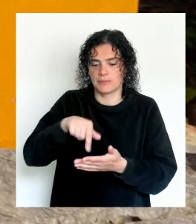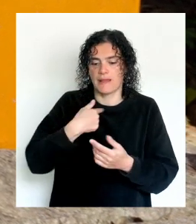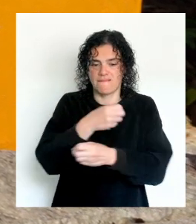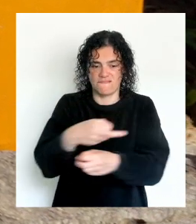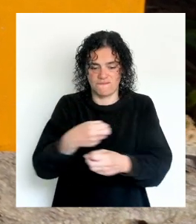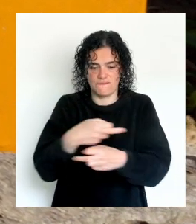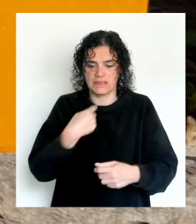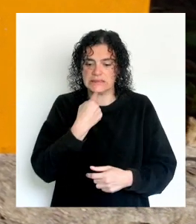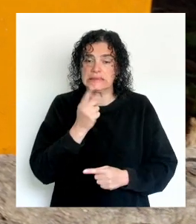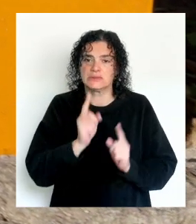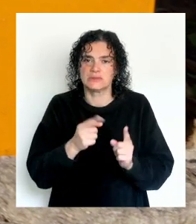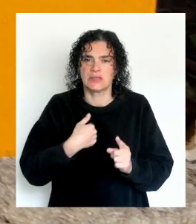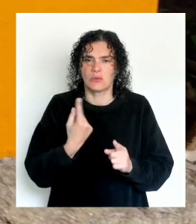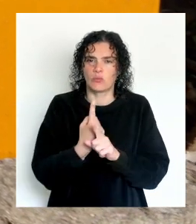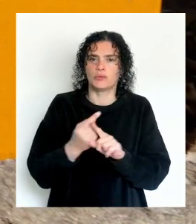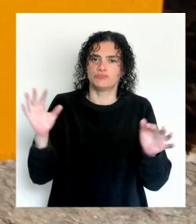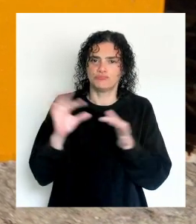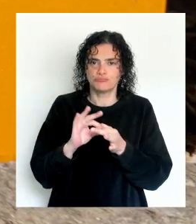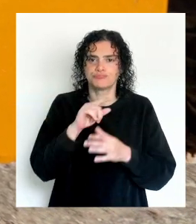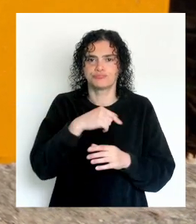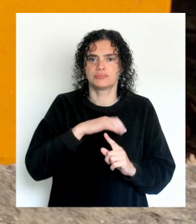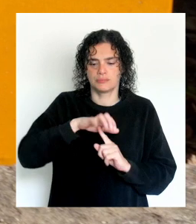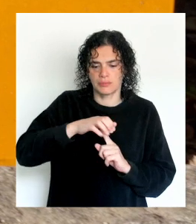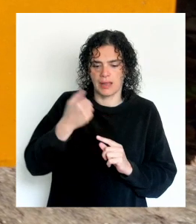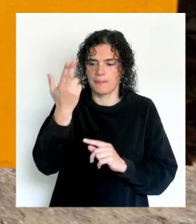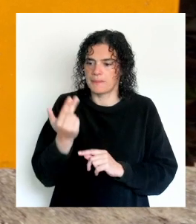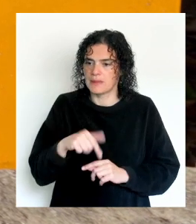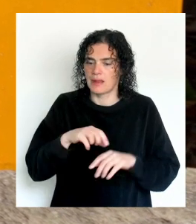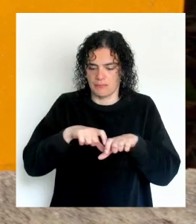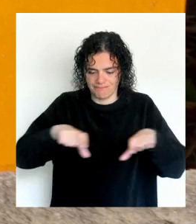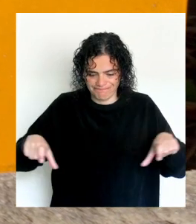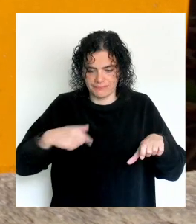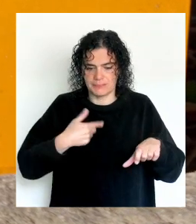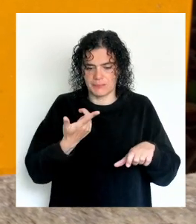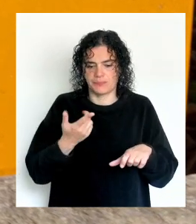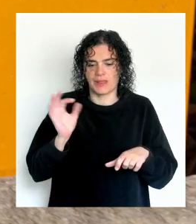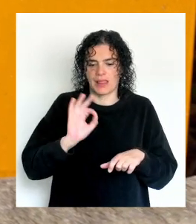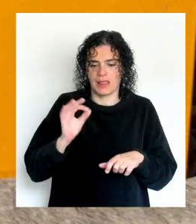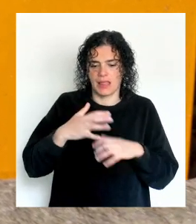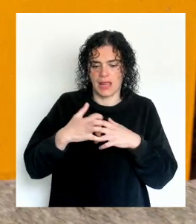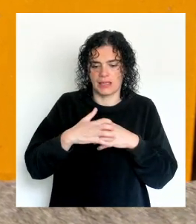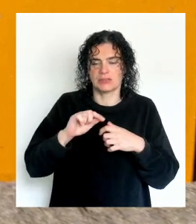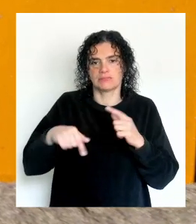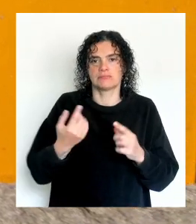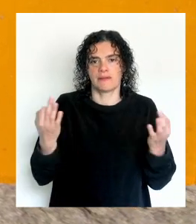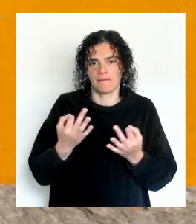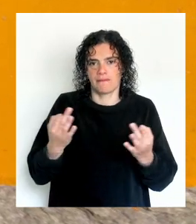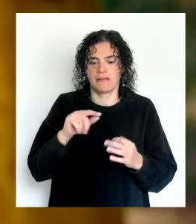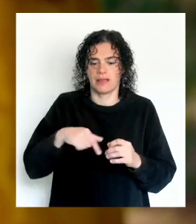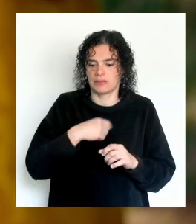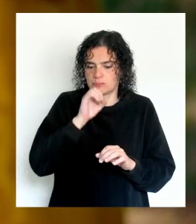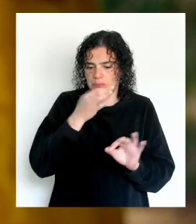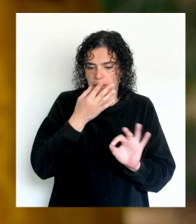see sentences describing interesting facts around mushrooms painted on small orange labels, these little